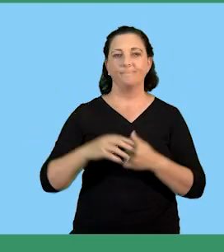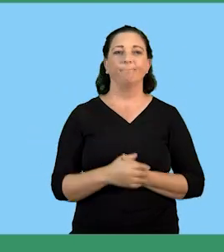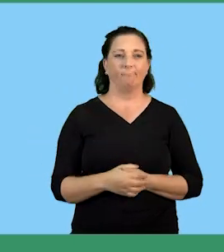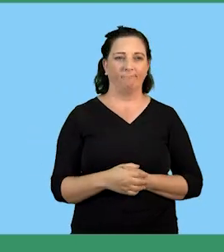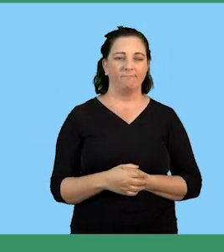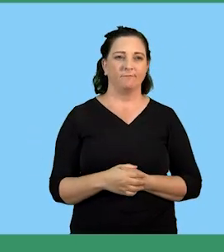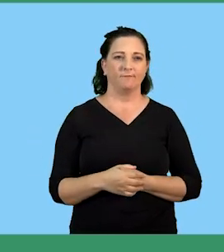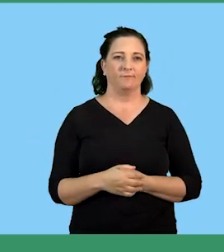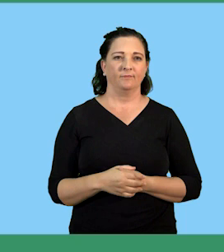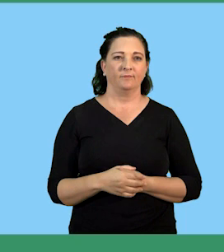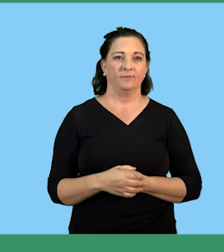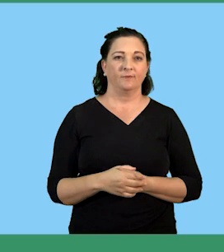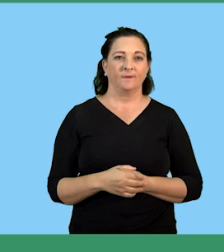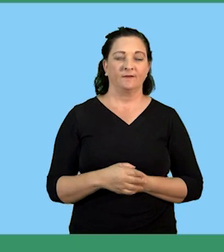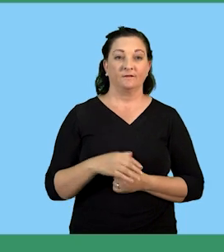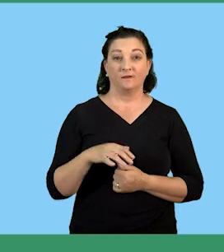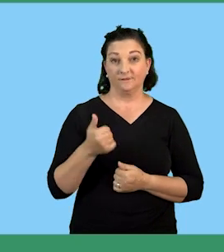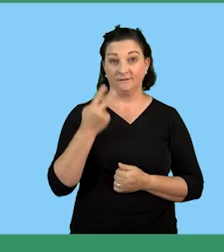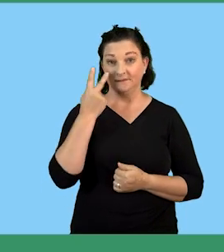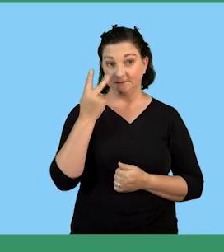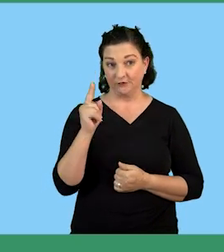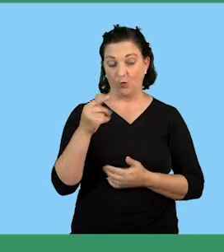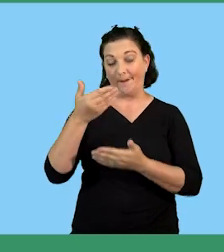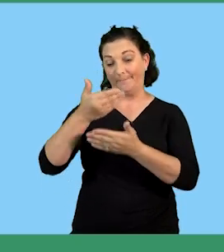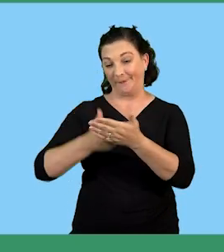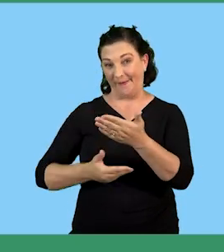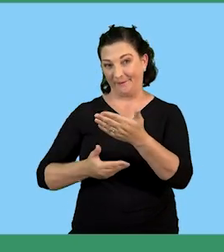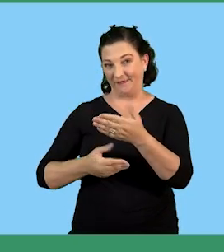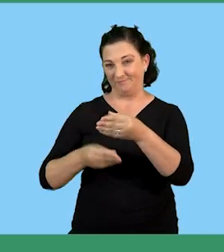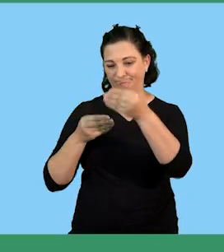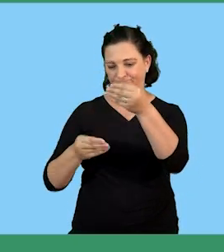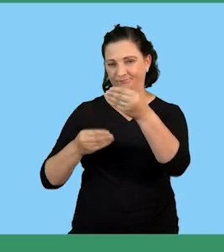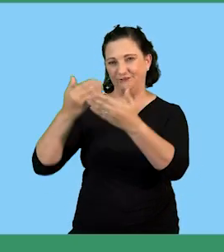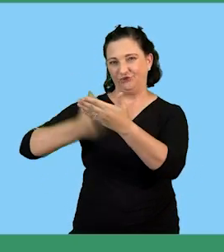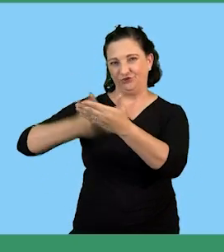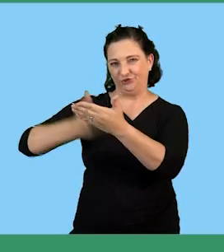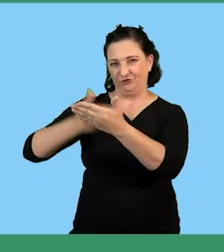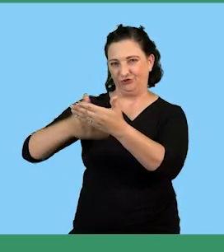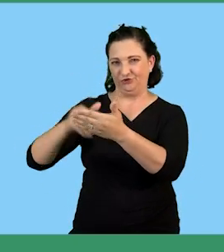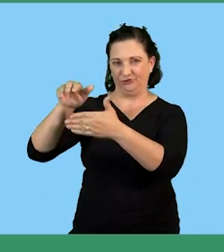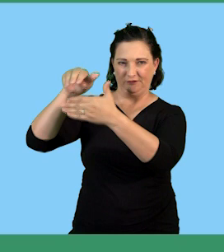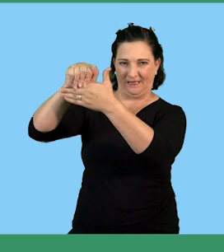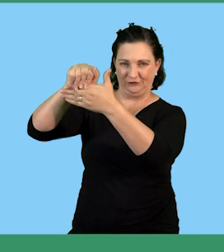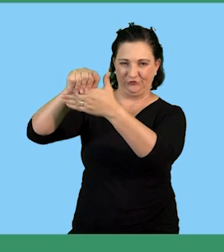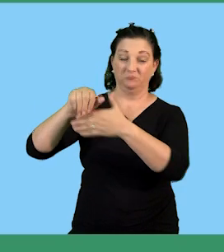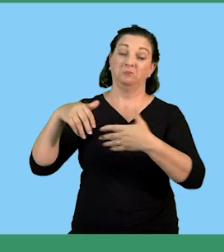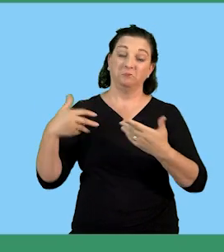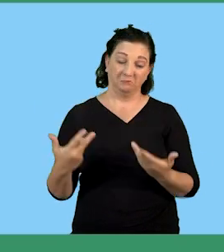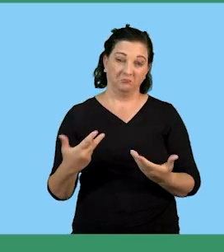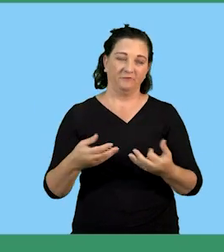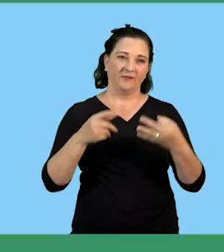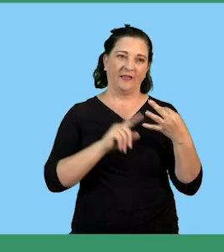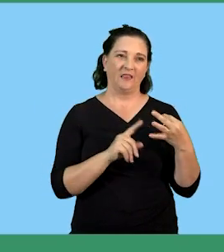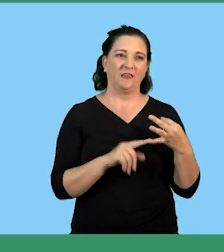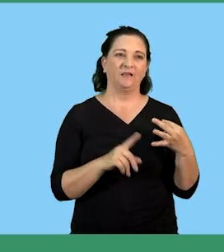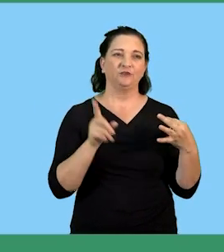first one, you're given a keyword that is a pad or a paper of sheets that is attached to an easel. Right, the